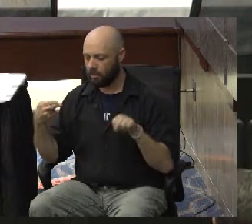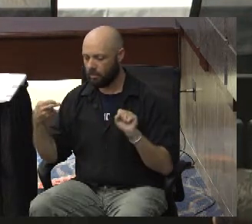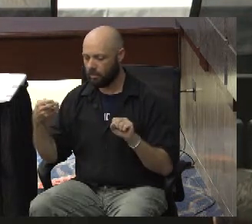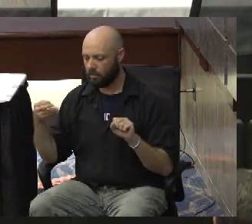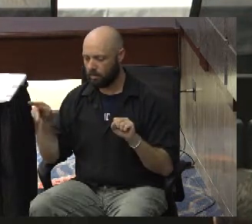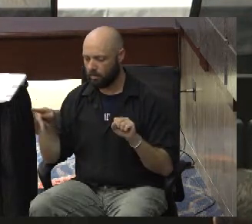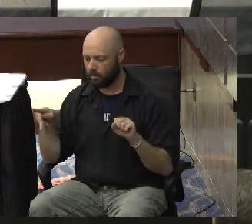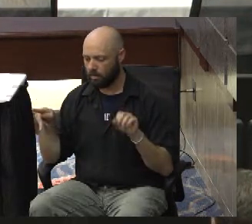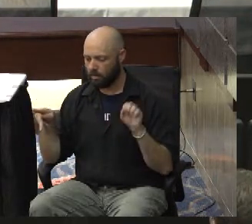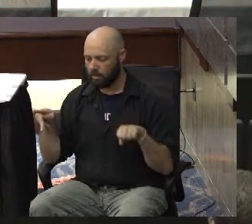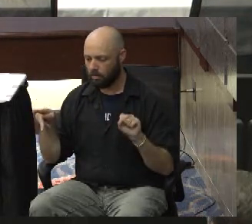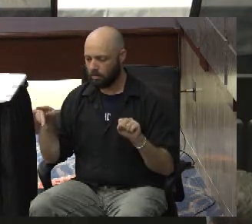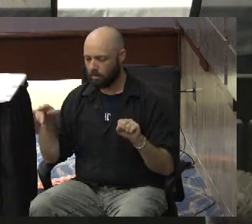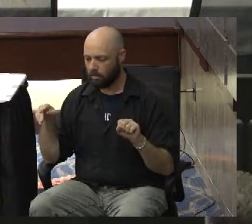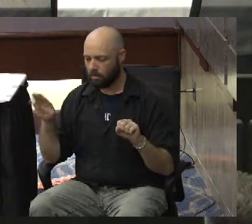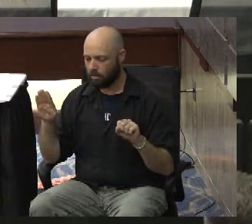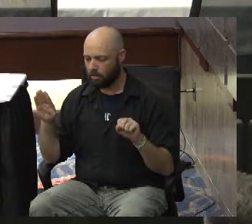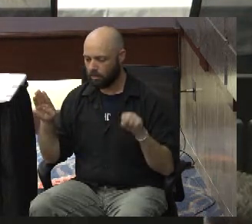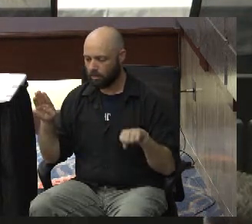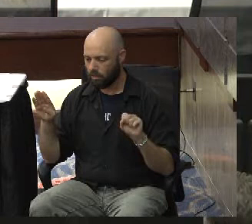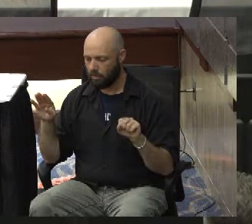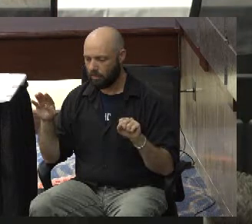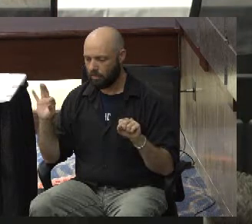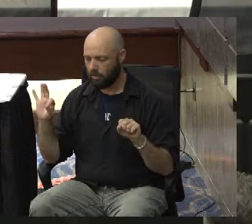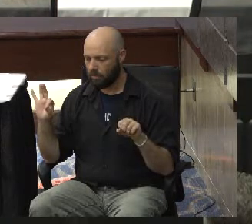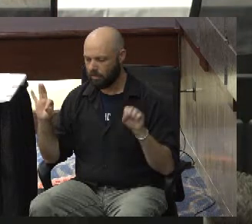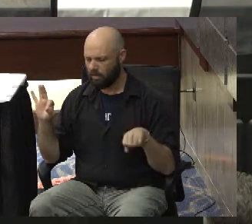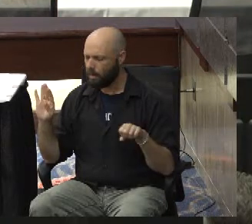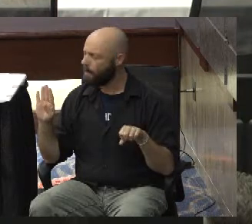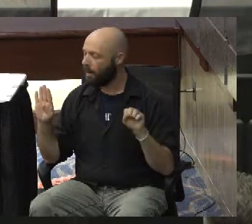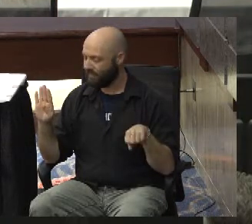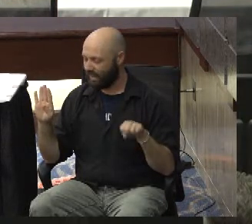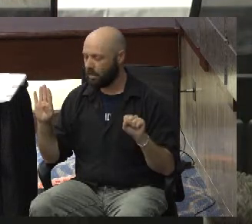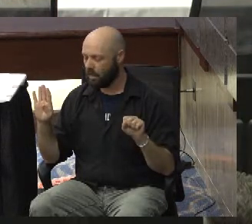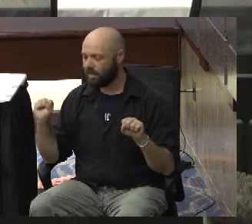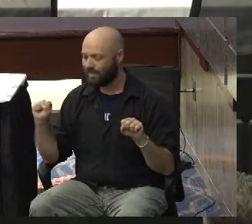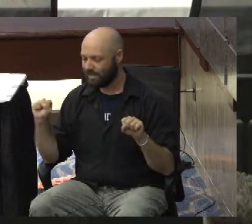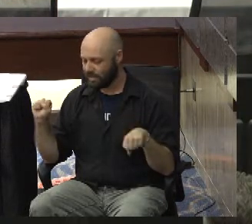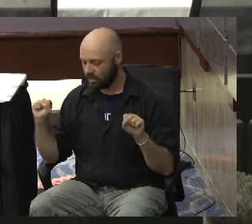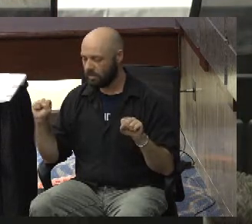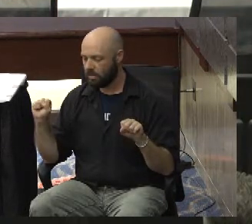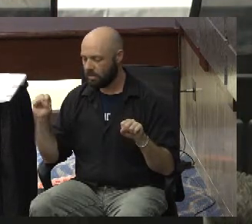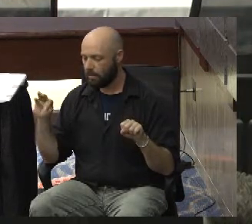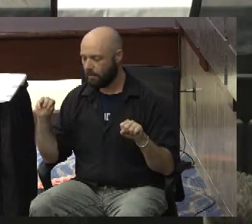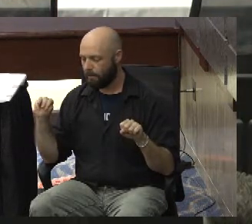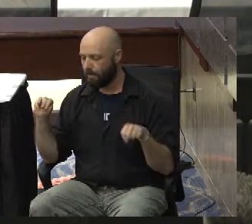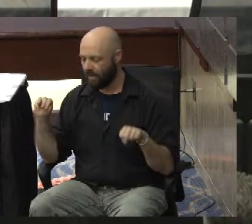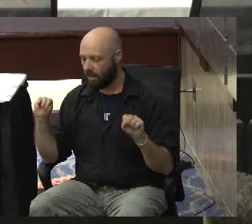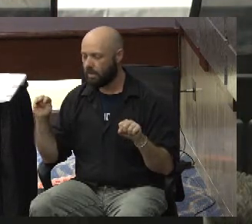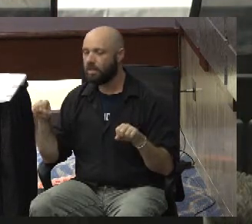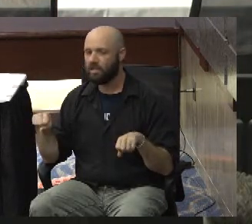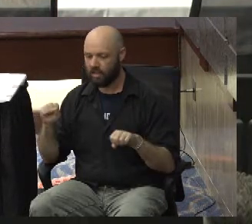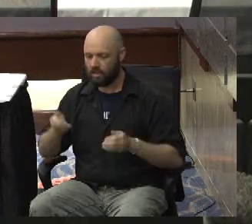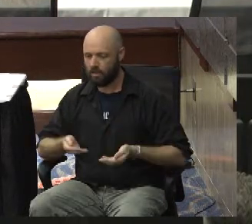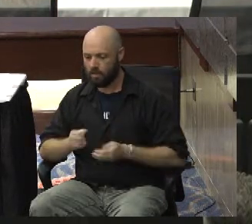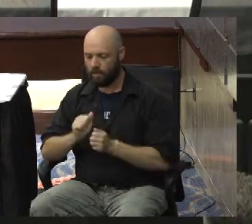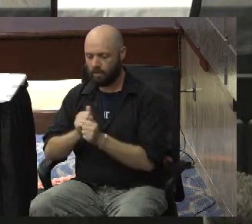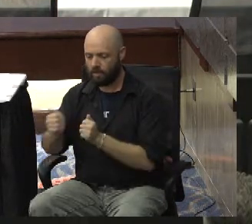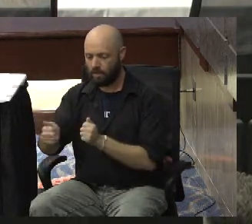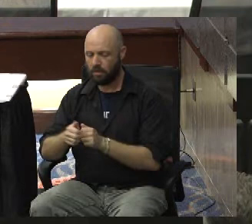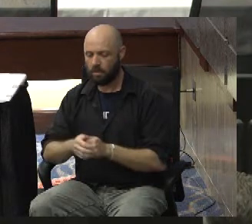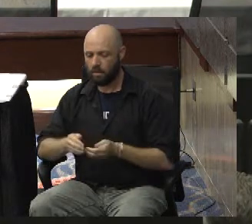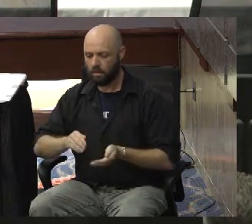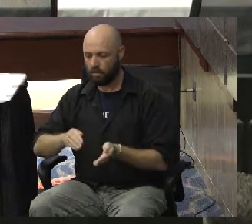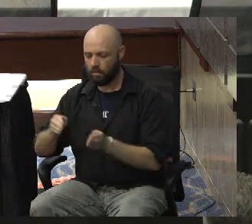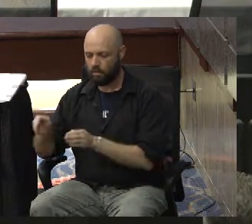Palmer, Porteroo, Yes. Fairfield, Yes. Savito, Yes. Meek, Yes, that motion carries, and we'll move